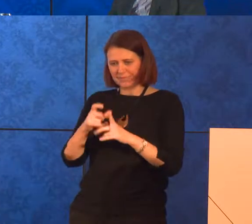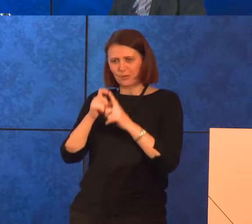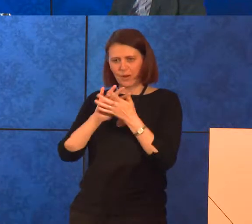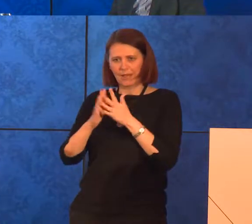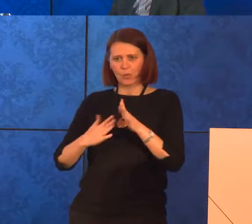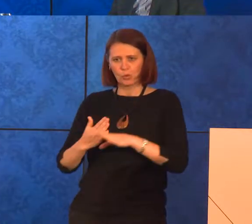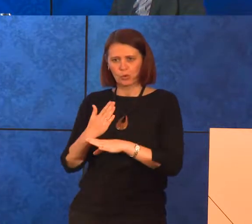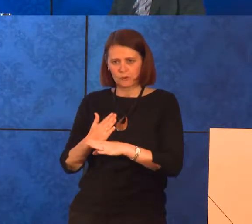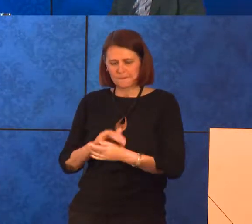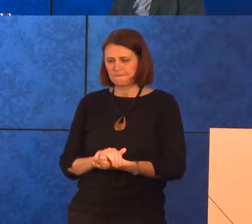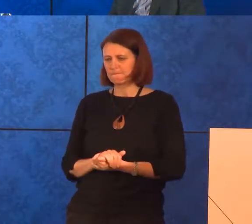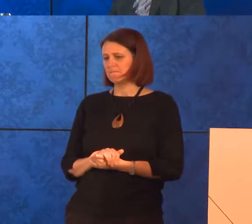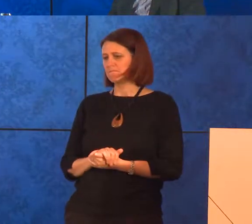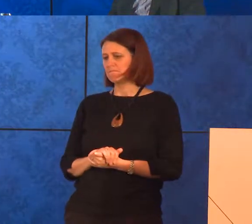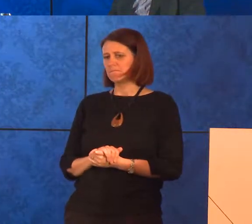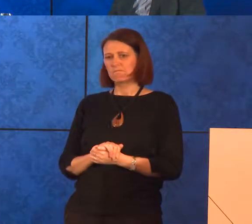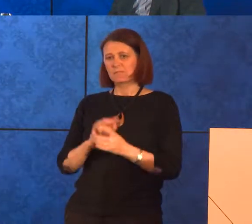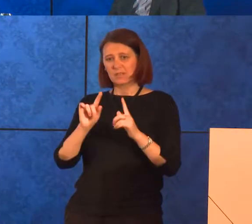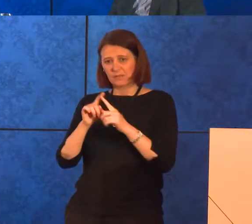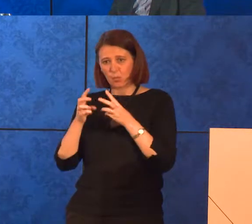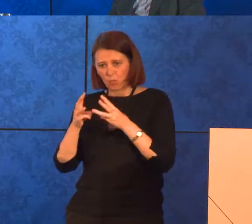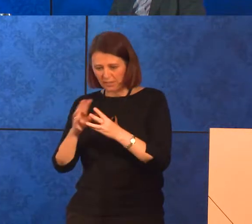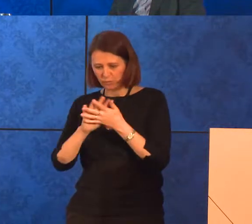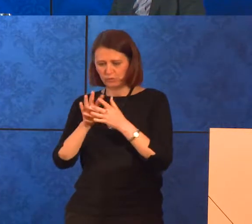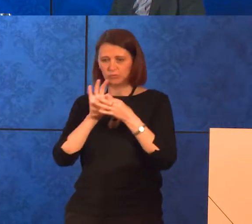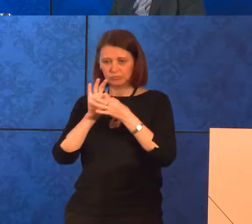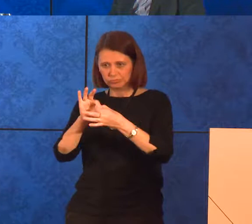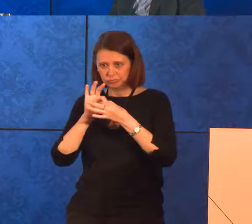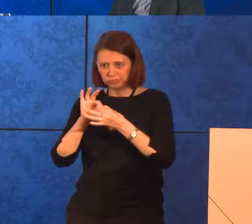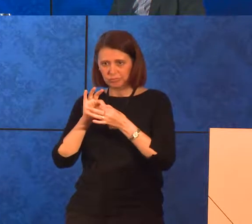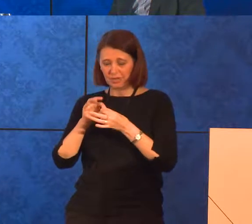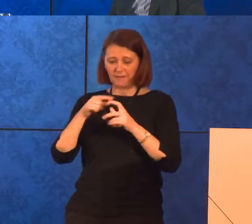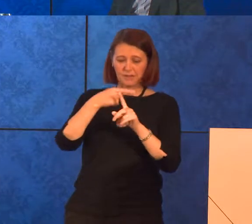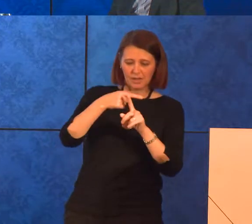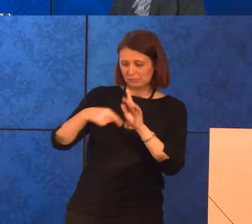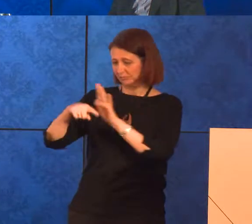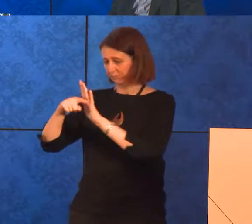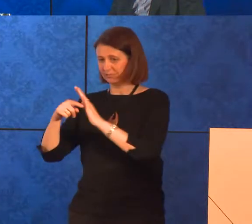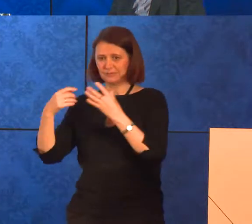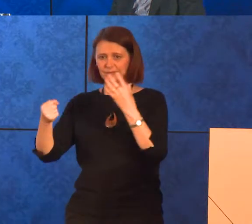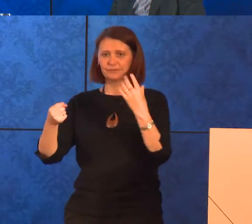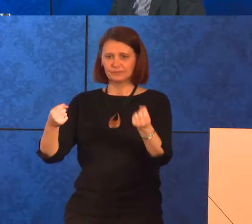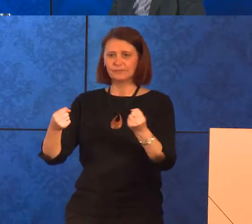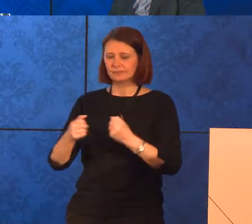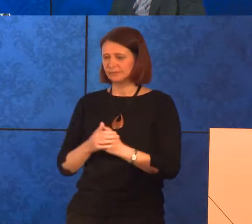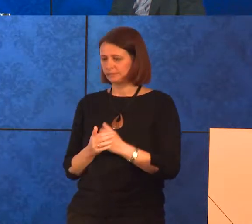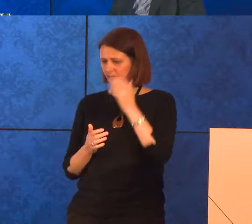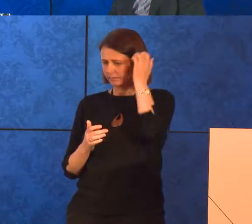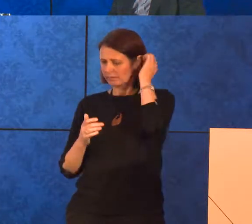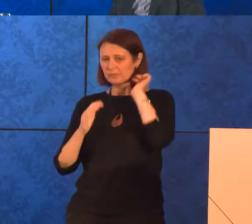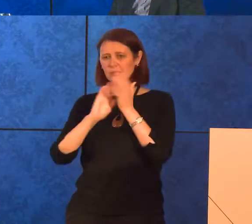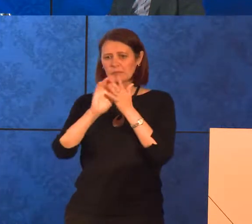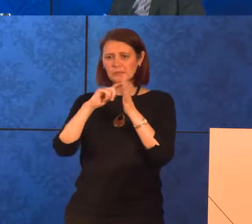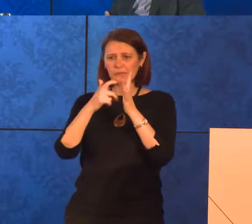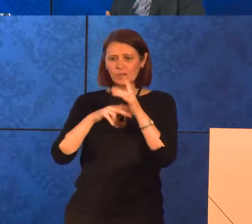you have different ways to engage with them, and each of those has their advantages and disadvantages. You've got hearings, you've